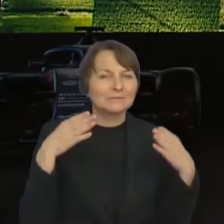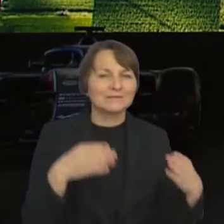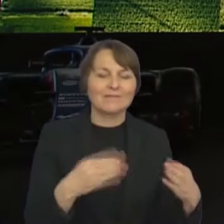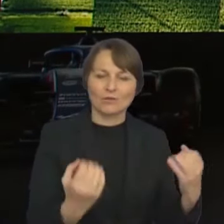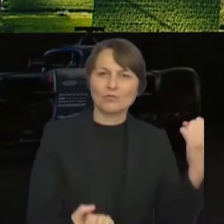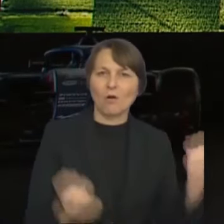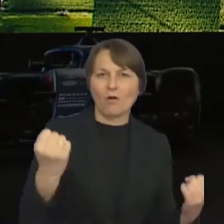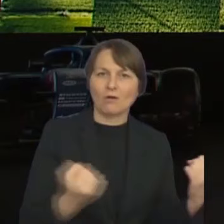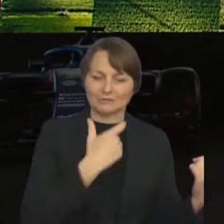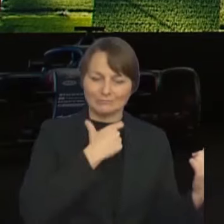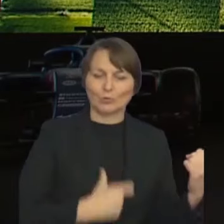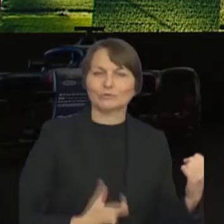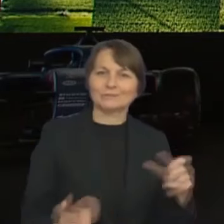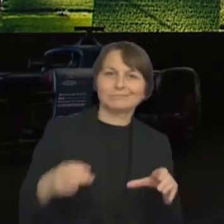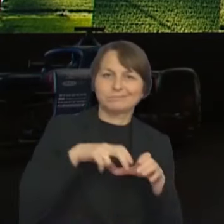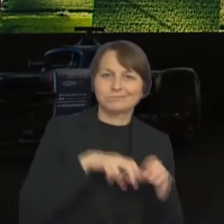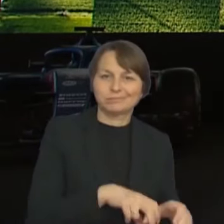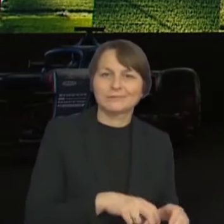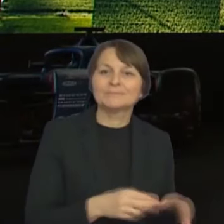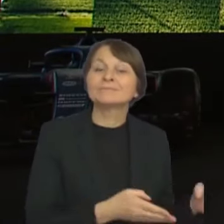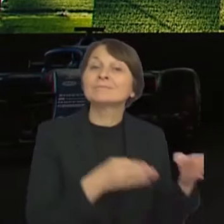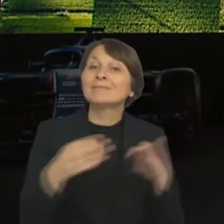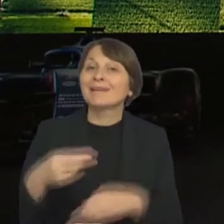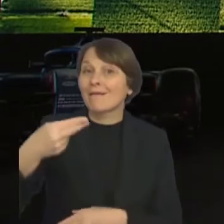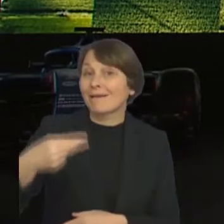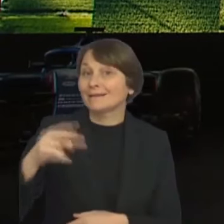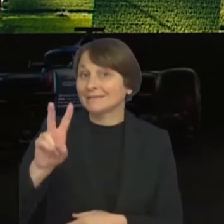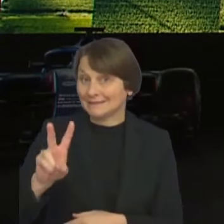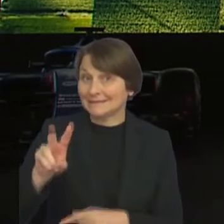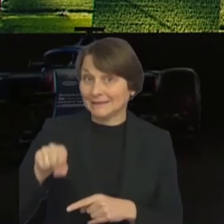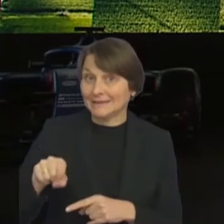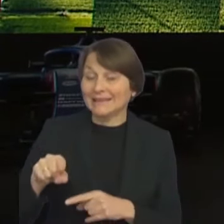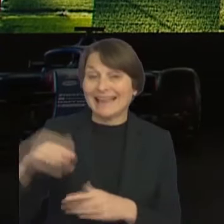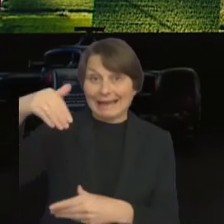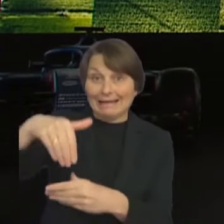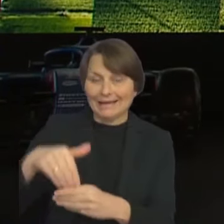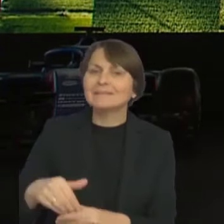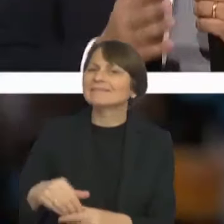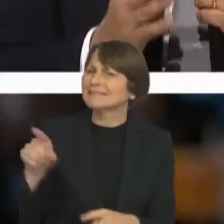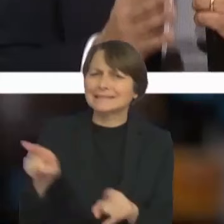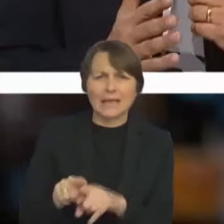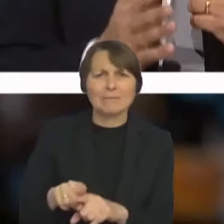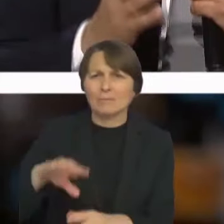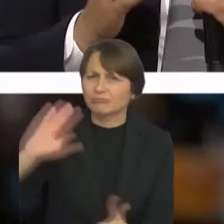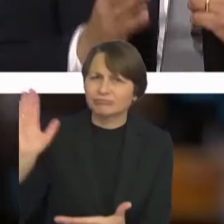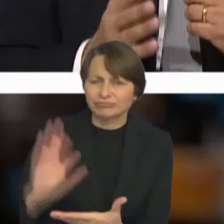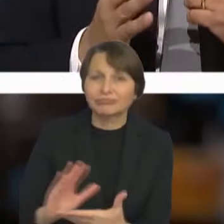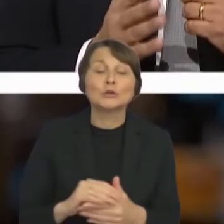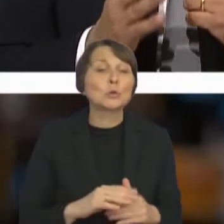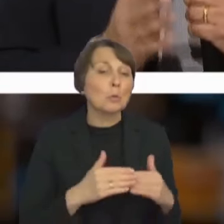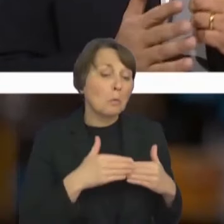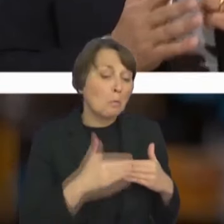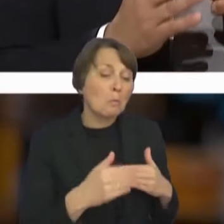the hydrogen power that we are going to be putting on the market will also contribute to that. So totally by 2030, the level